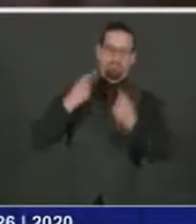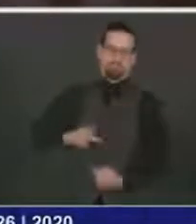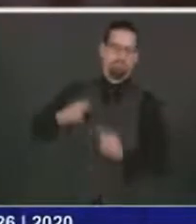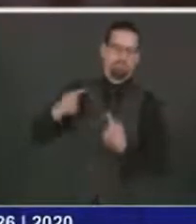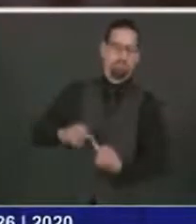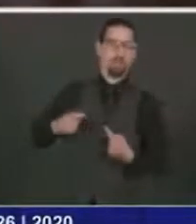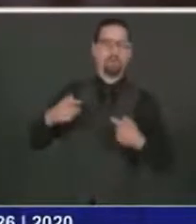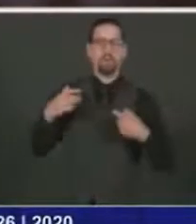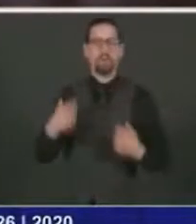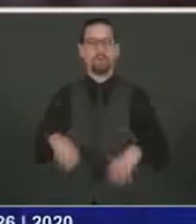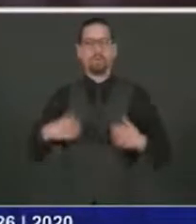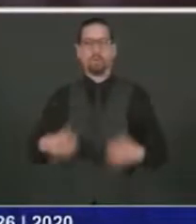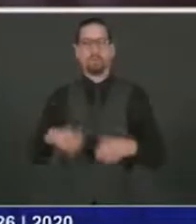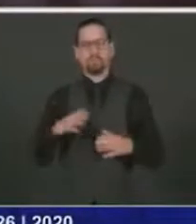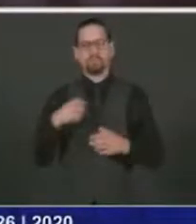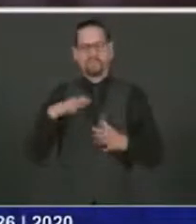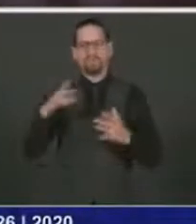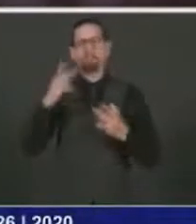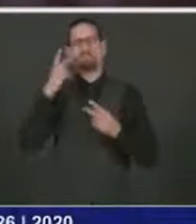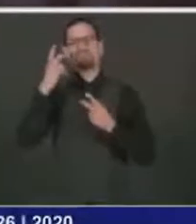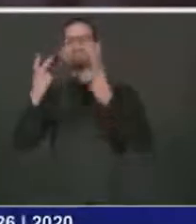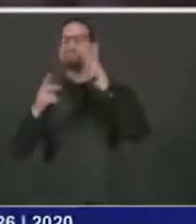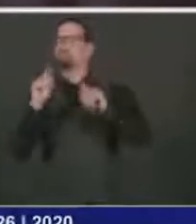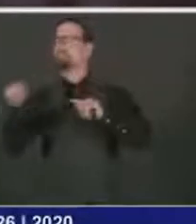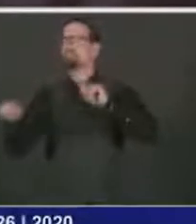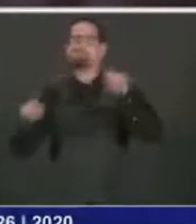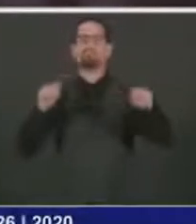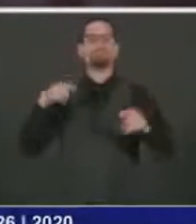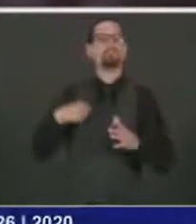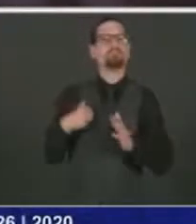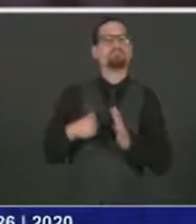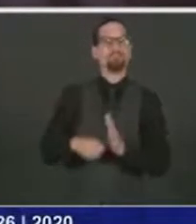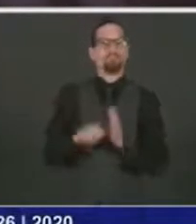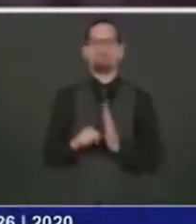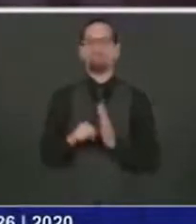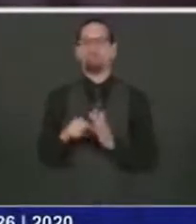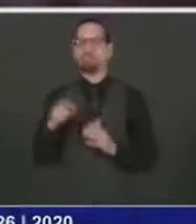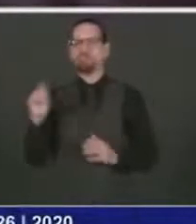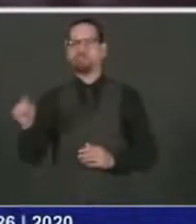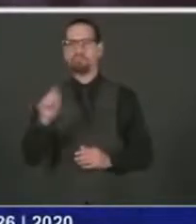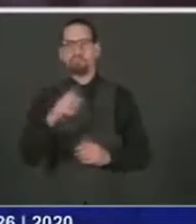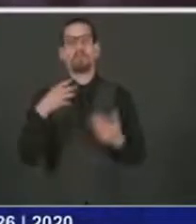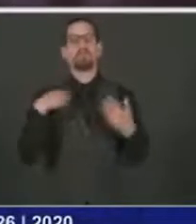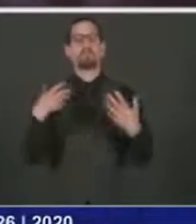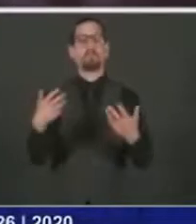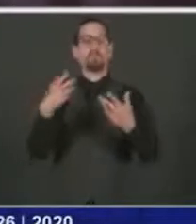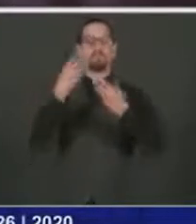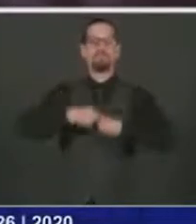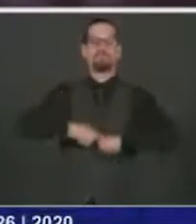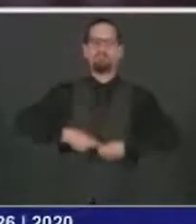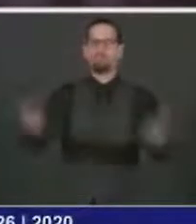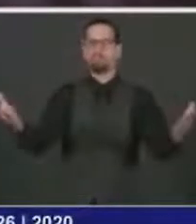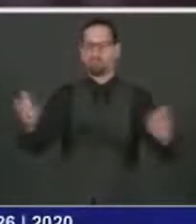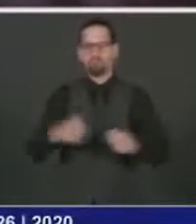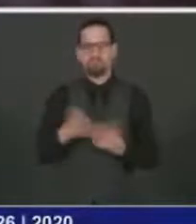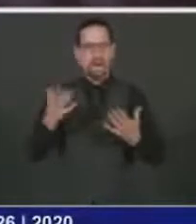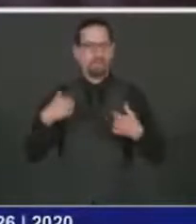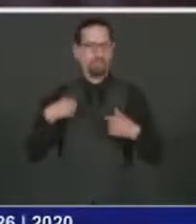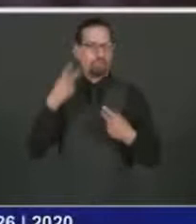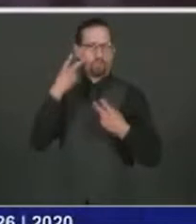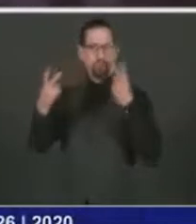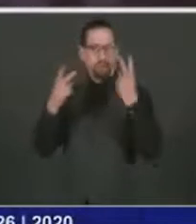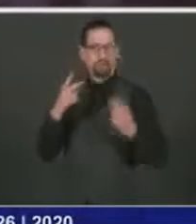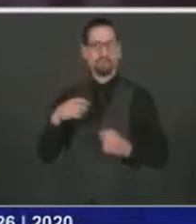what I saw and let you know just how impressed I am with the businesses of Rhode Island. I spent some time yesterday